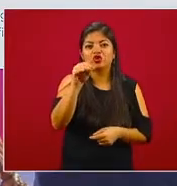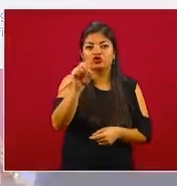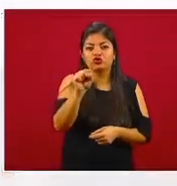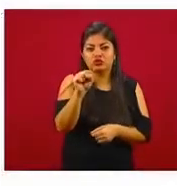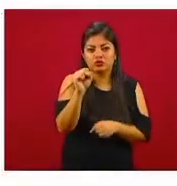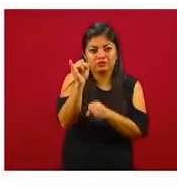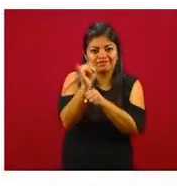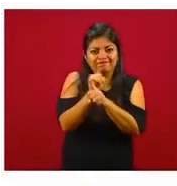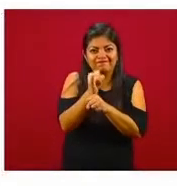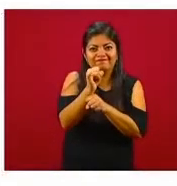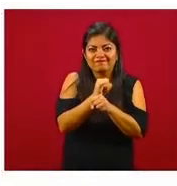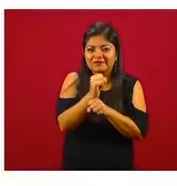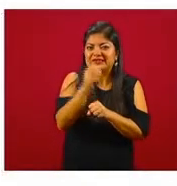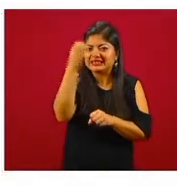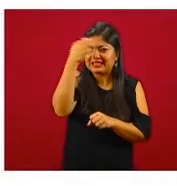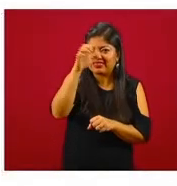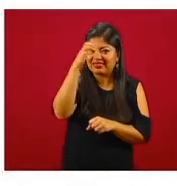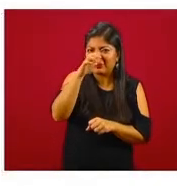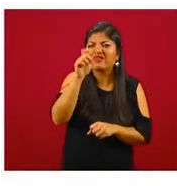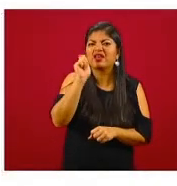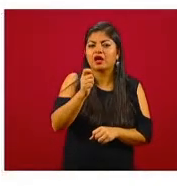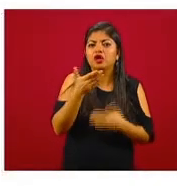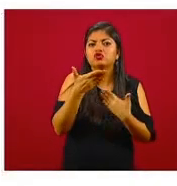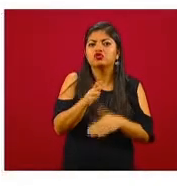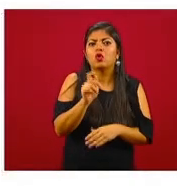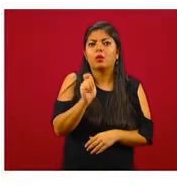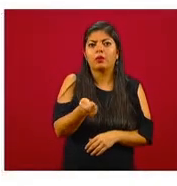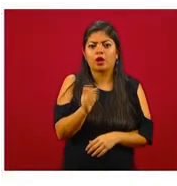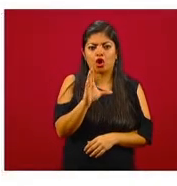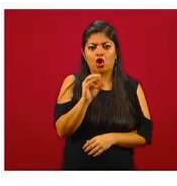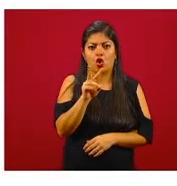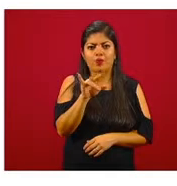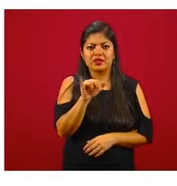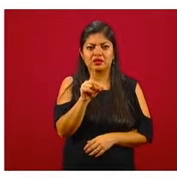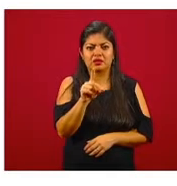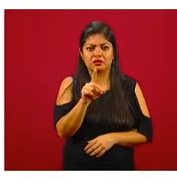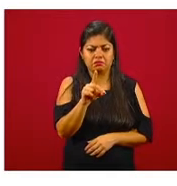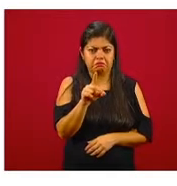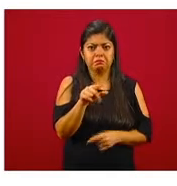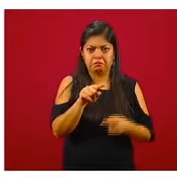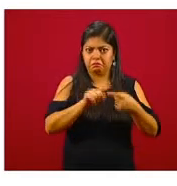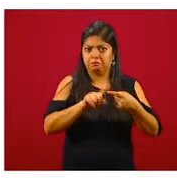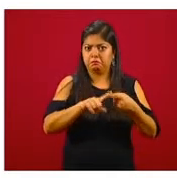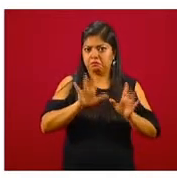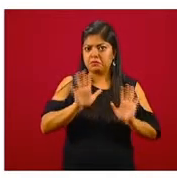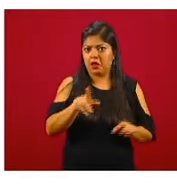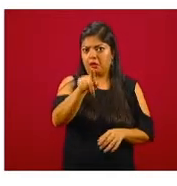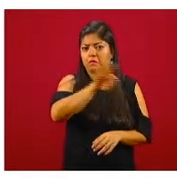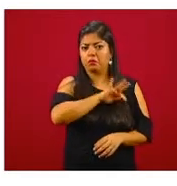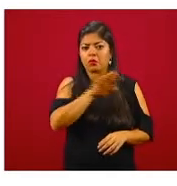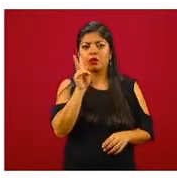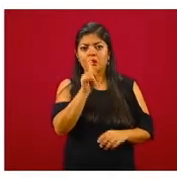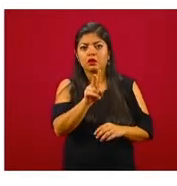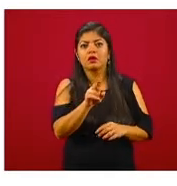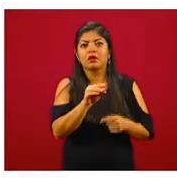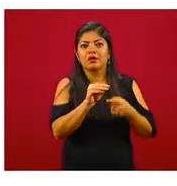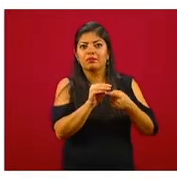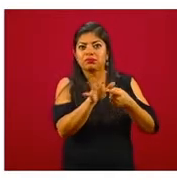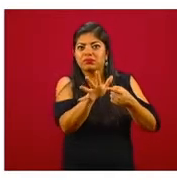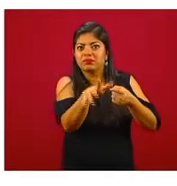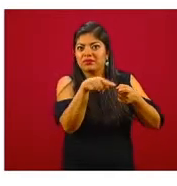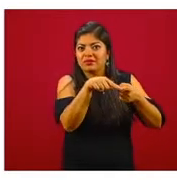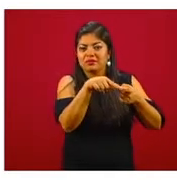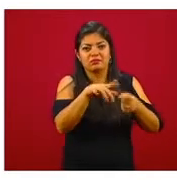please. These are the research areas that we're focusing on. We are looking at scientific